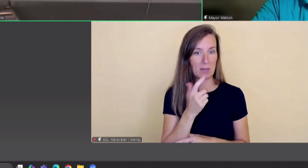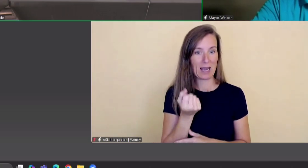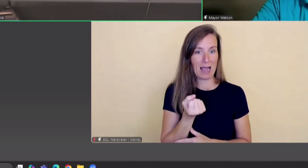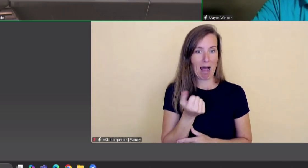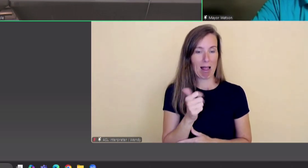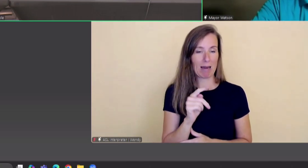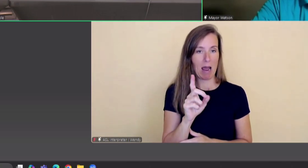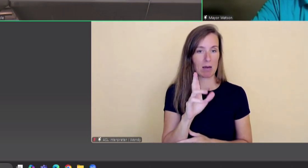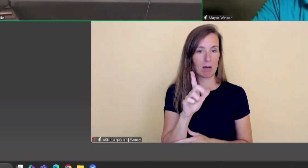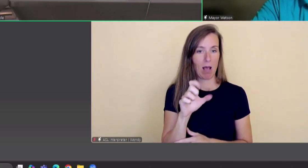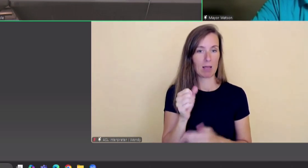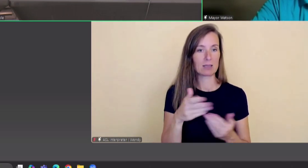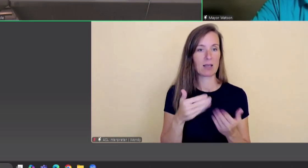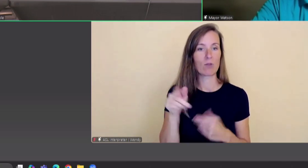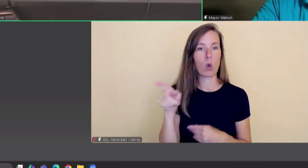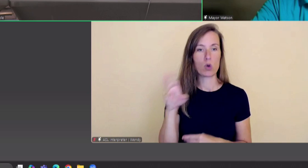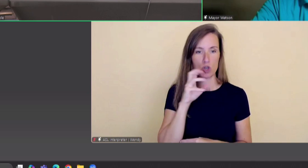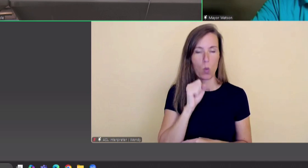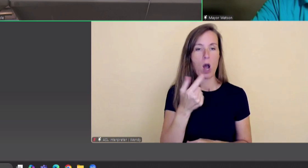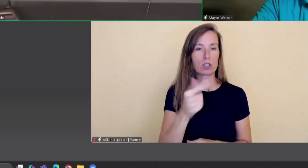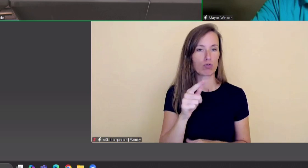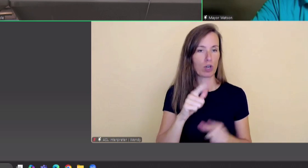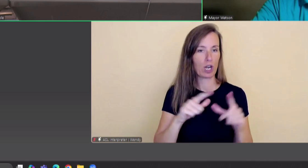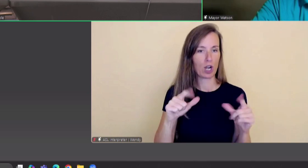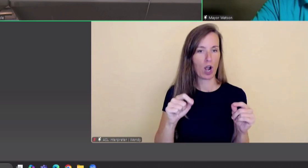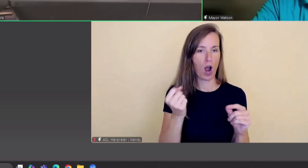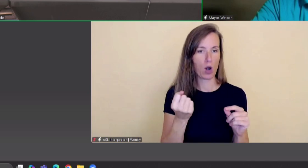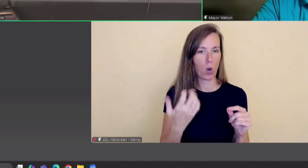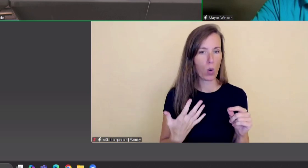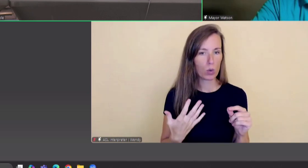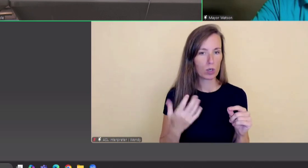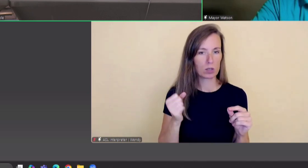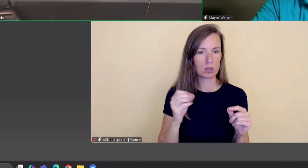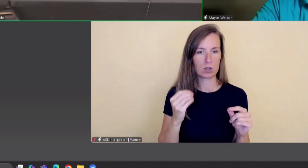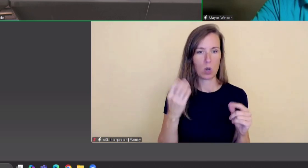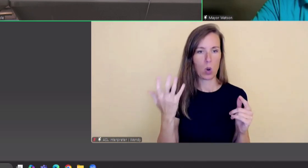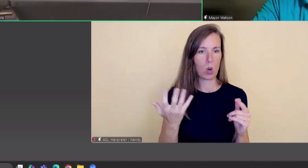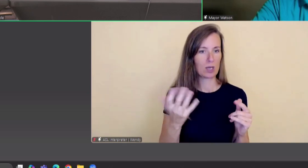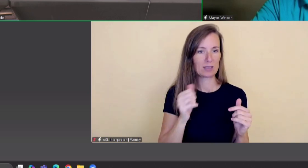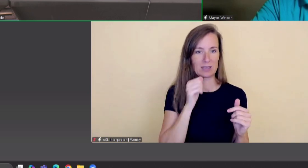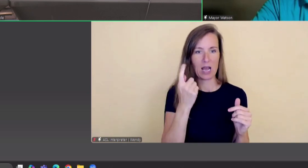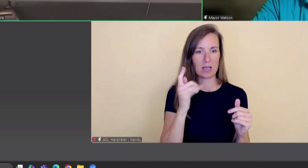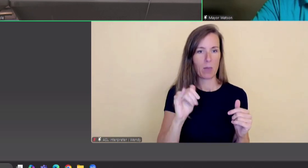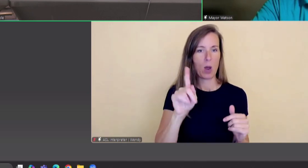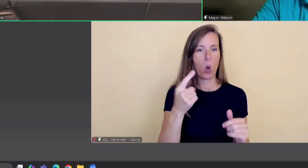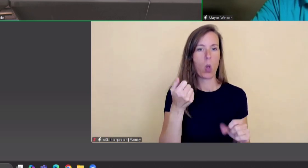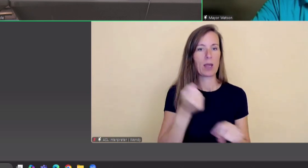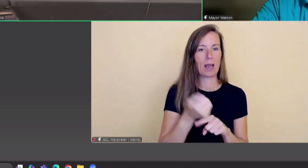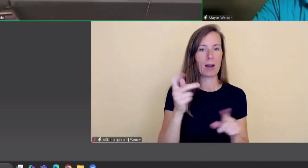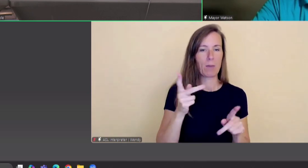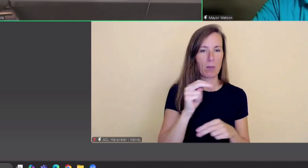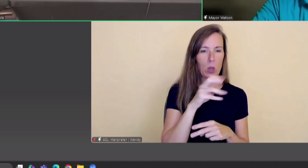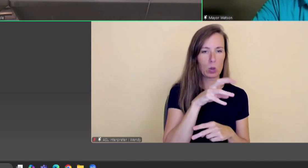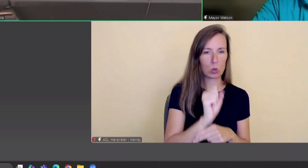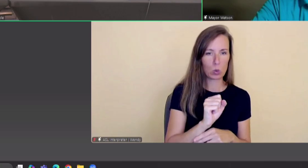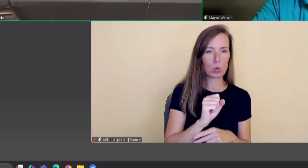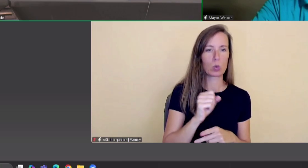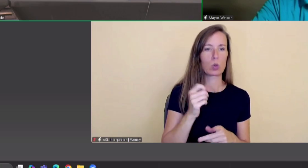neighbors. And it's very close to us because we see what's happening in DC. And so on the heels of what Vice Mayor Briner was talking